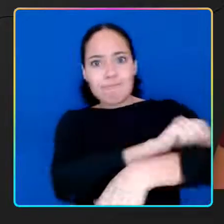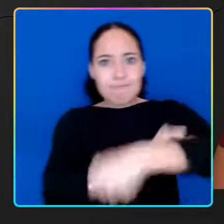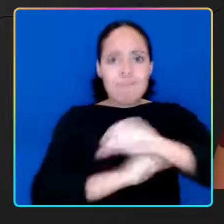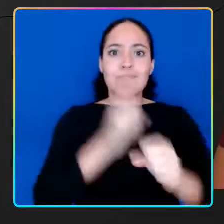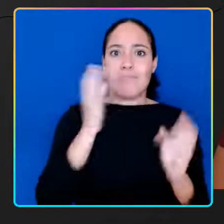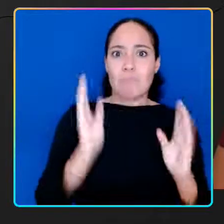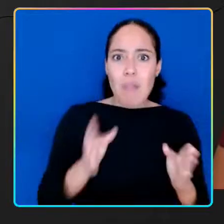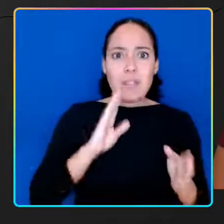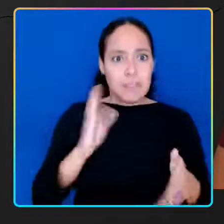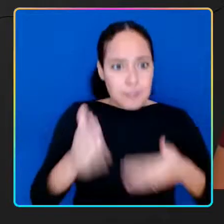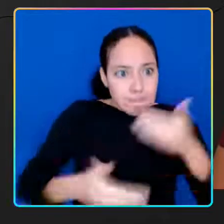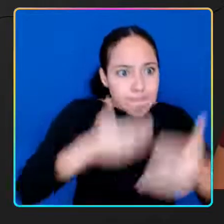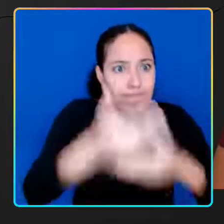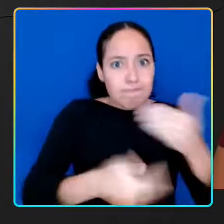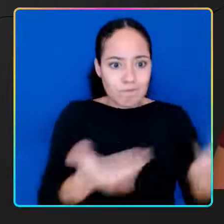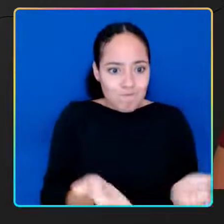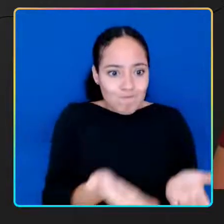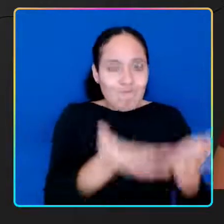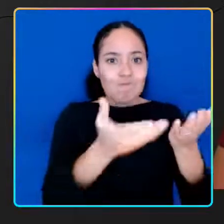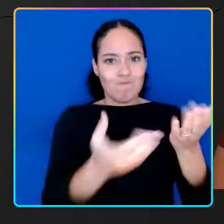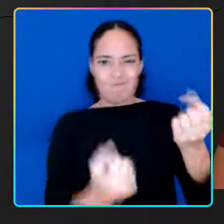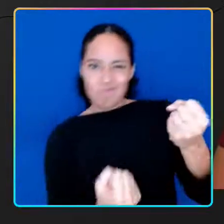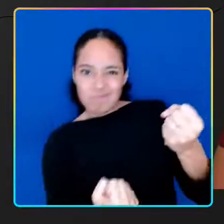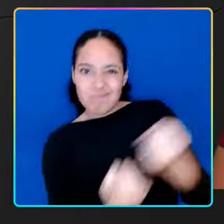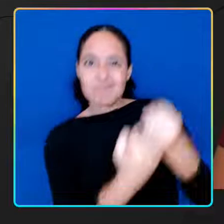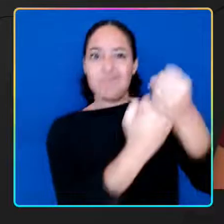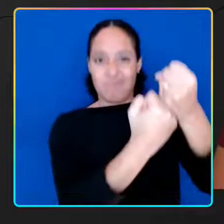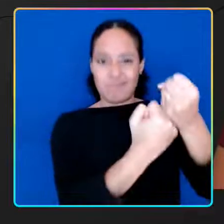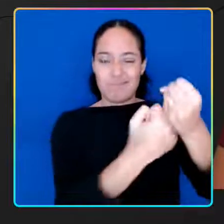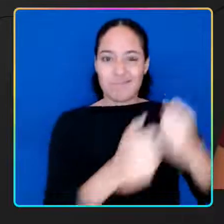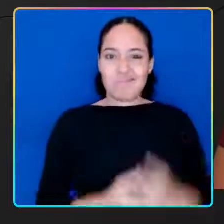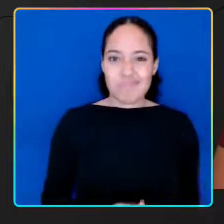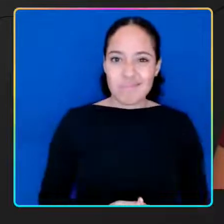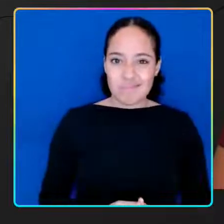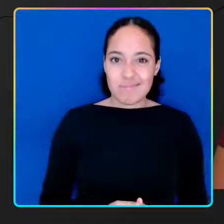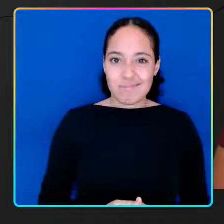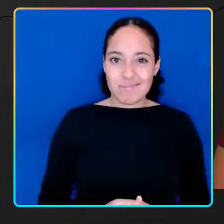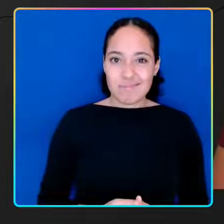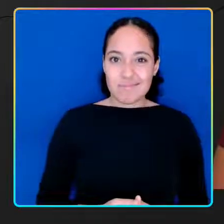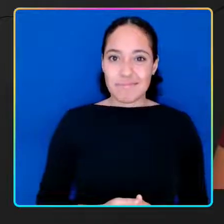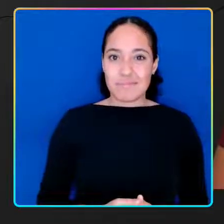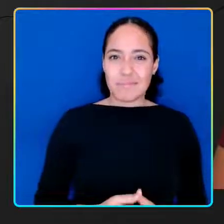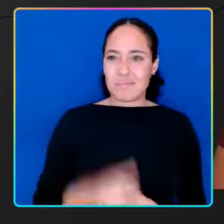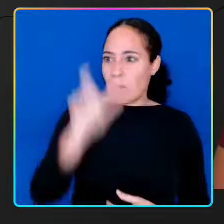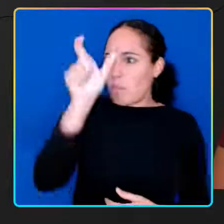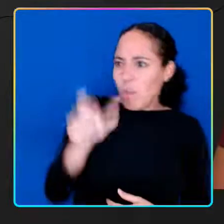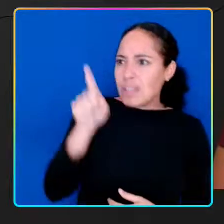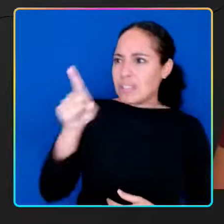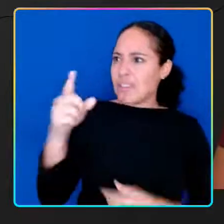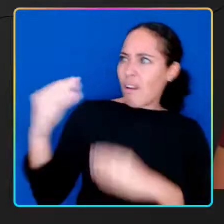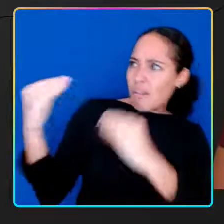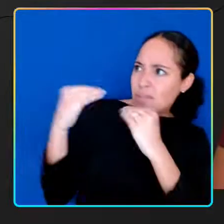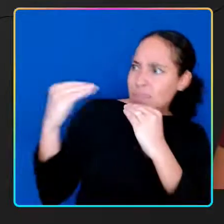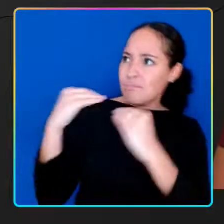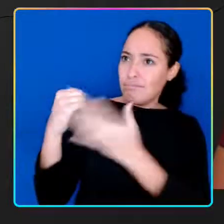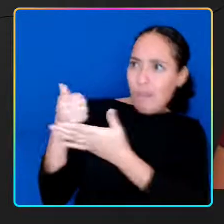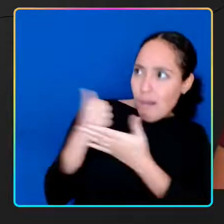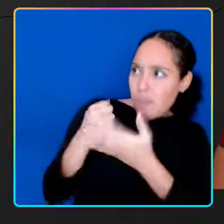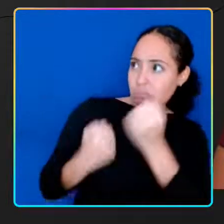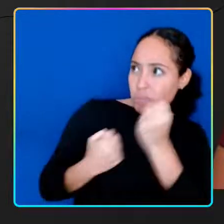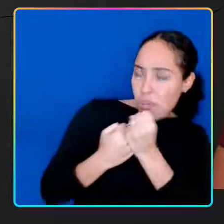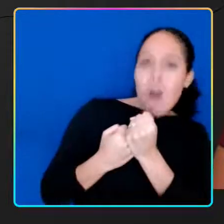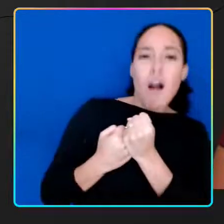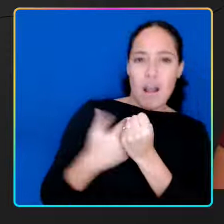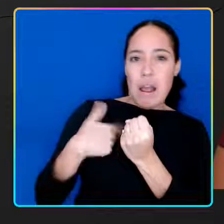for that one person who made IT exciting for me by just scouring the news and showing how important it was to